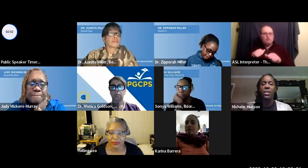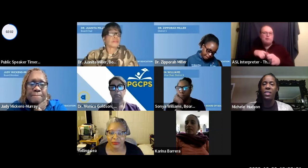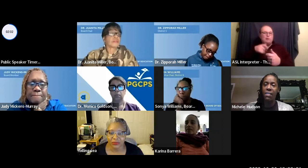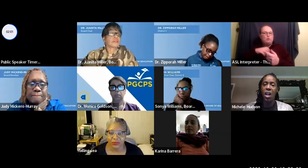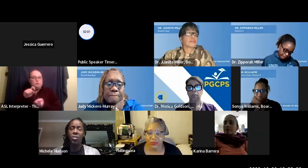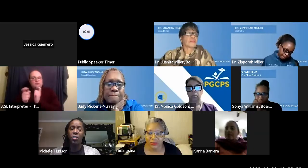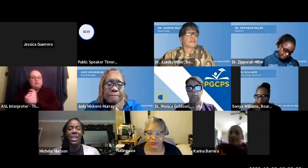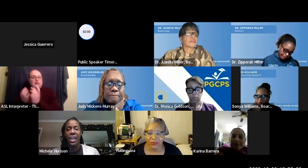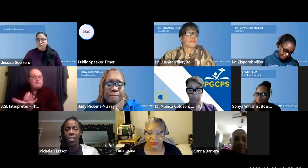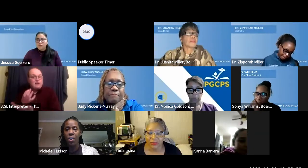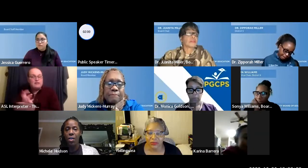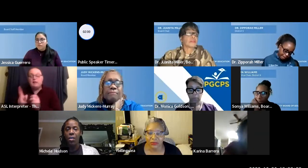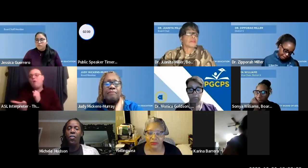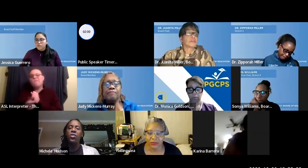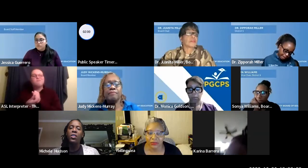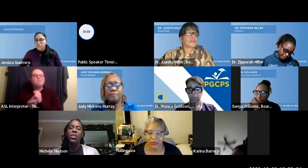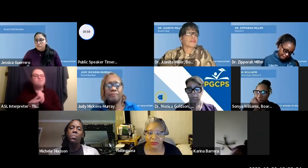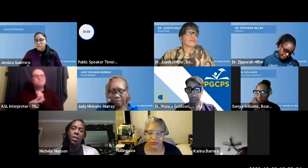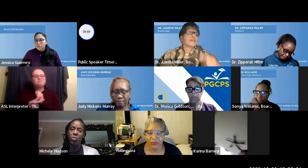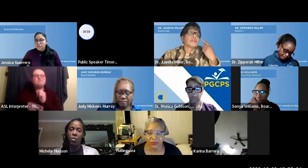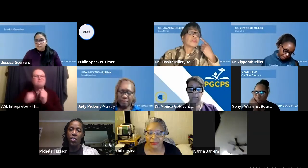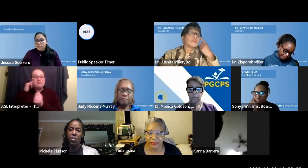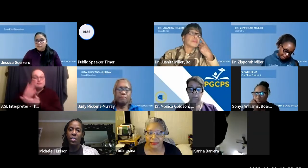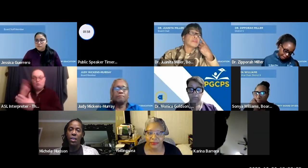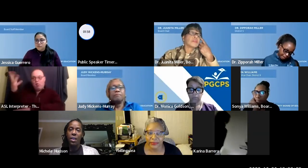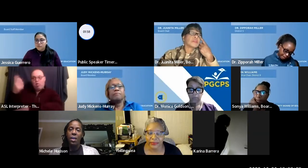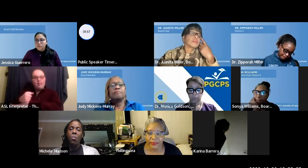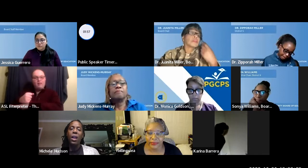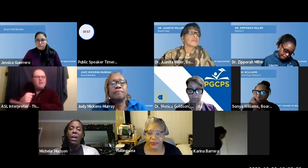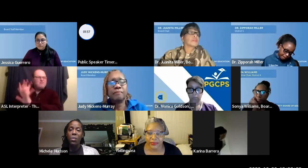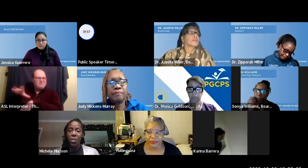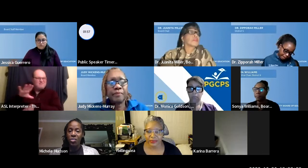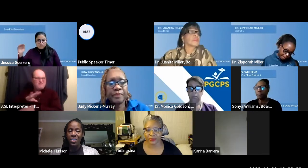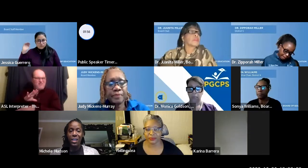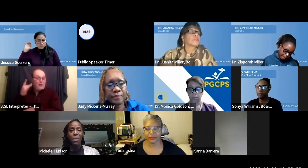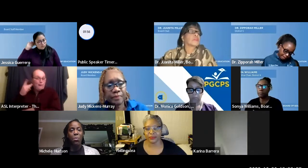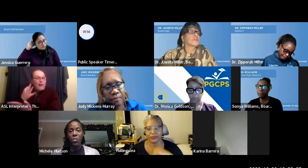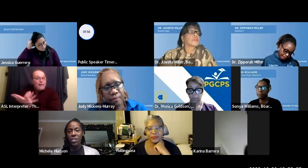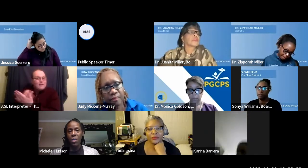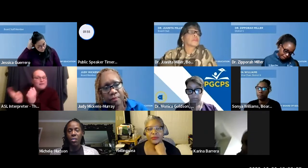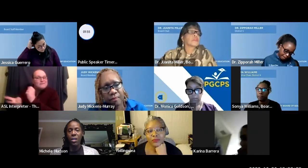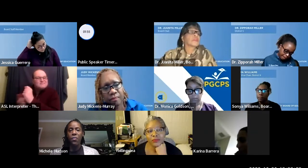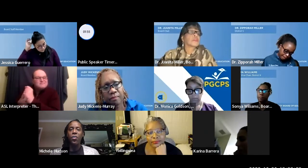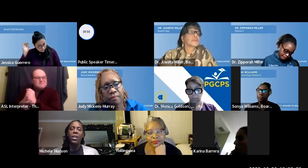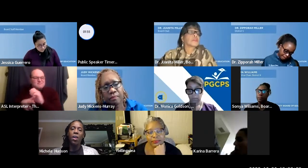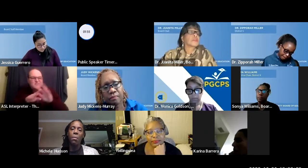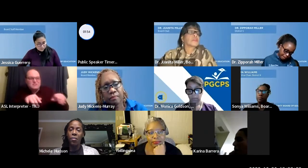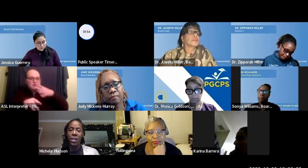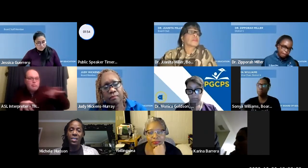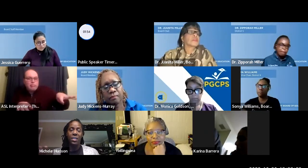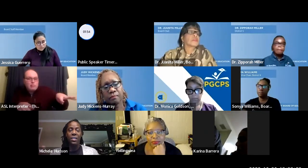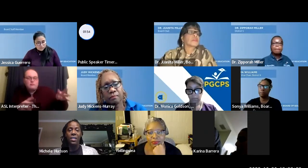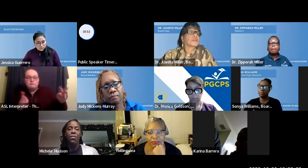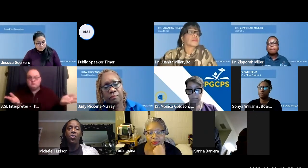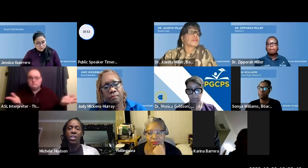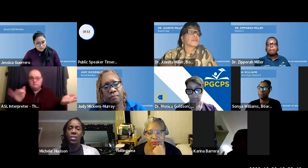of we save dollars here versus putting our children first? When I was purchasing and moving to Maryland, the first thing all my